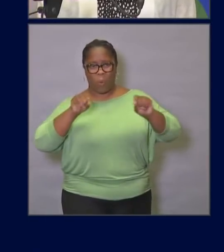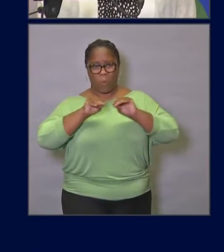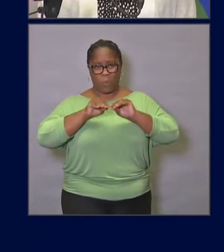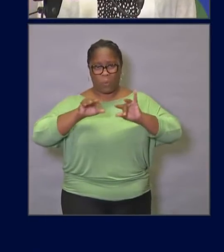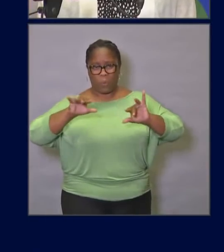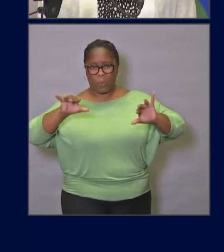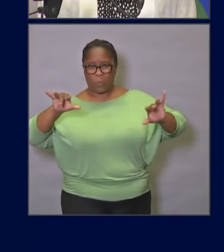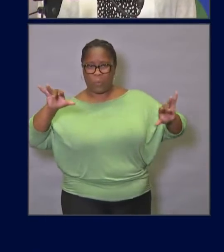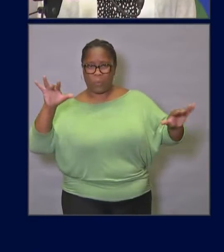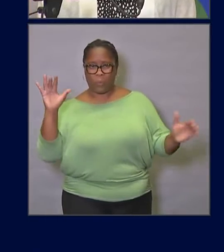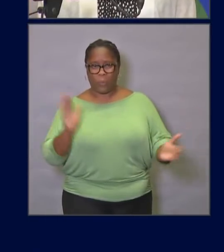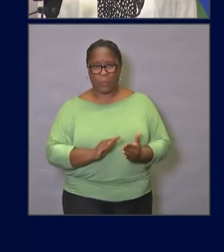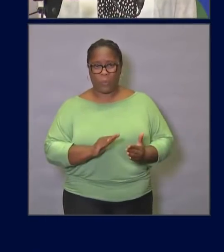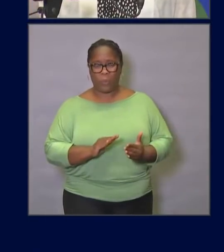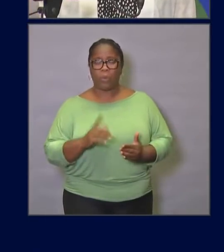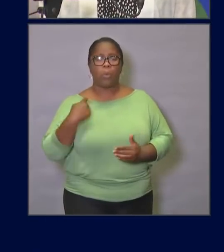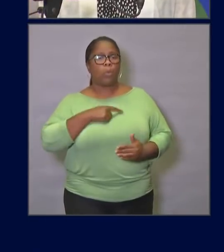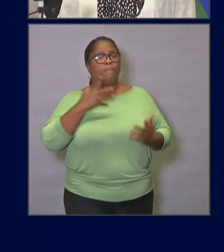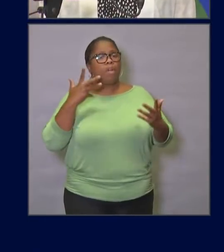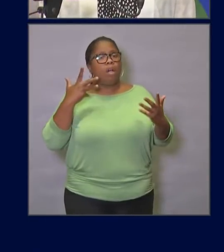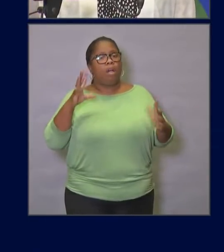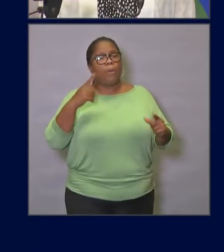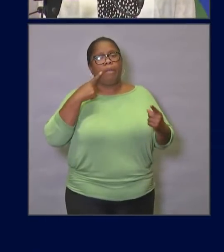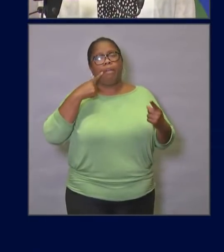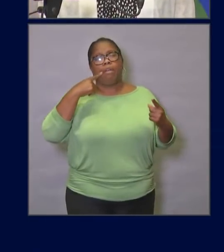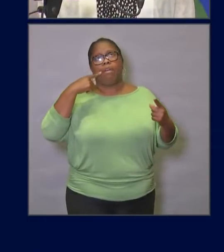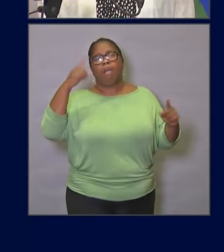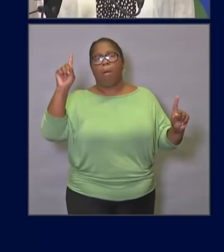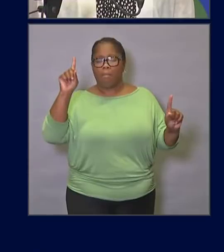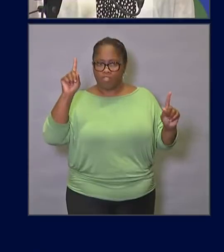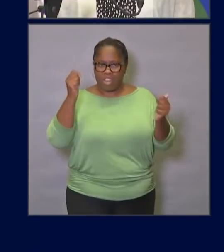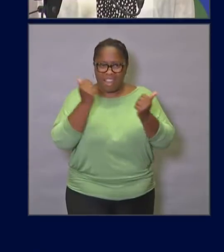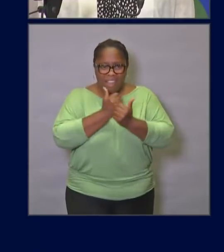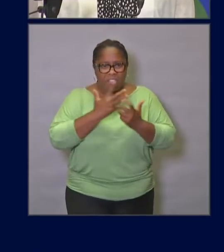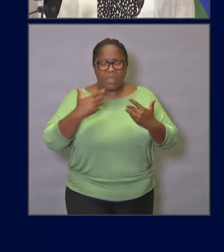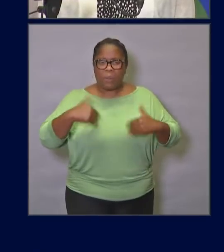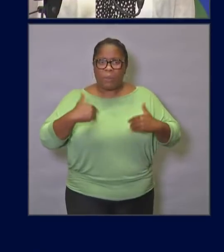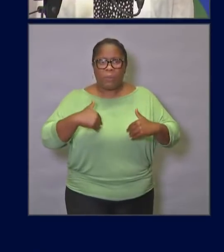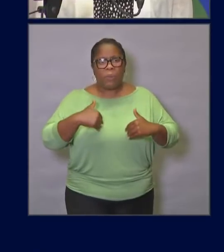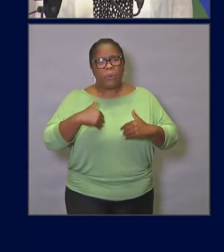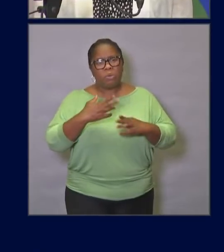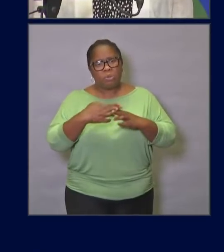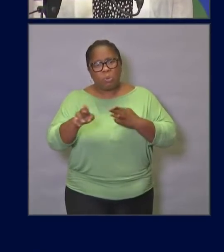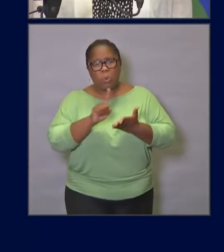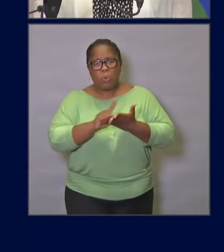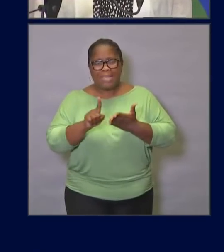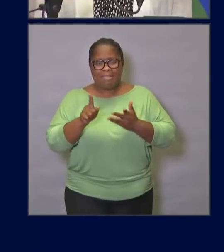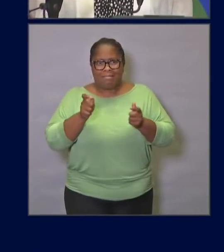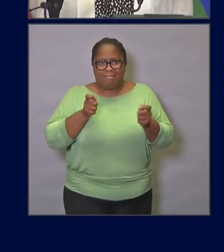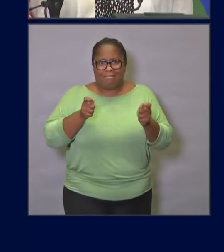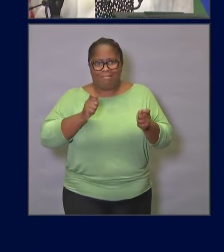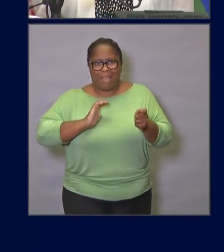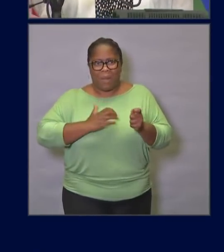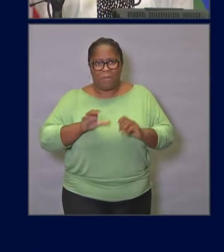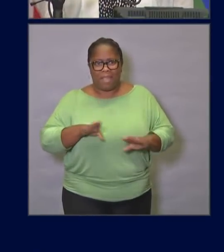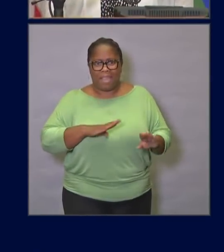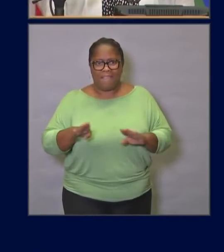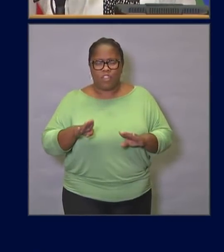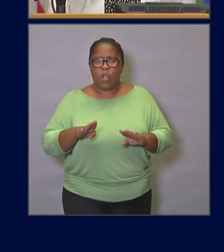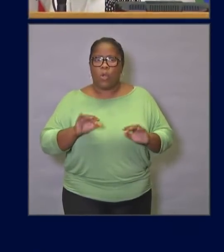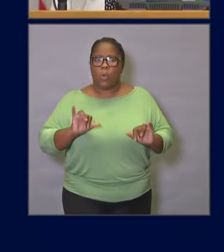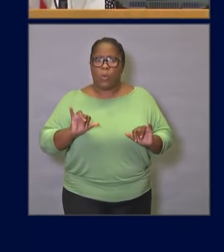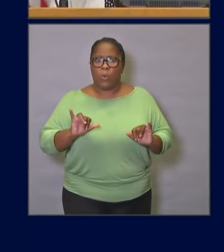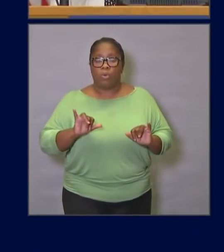have accomplished a great deal just by controlling our own behaviors in just a few short weeks, but this work absolutely has